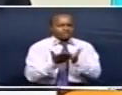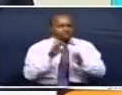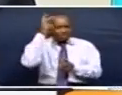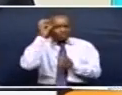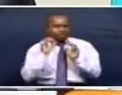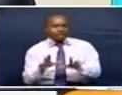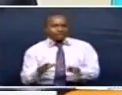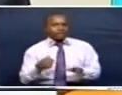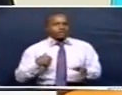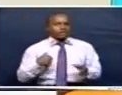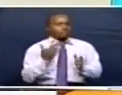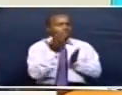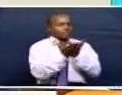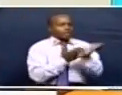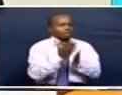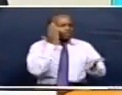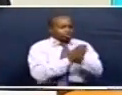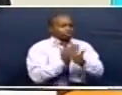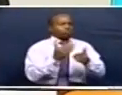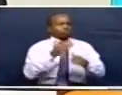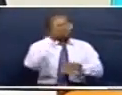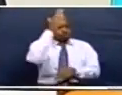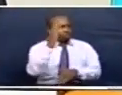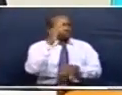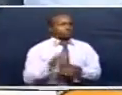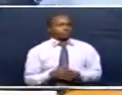I serve a true and just God. It's as simple as that.